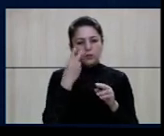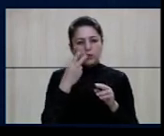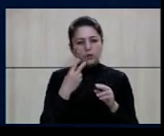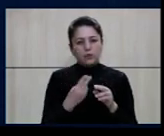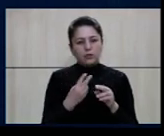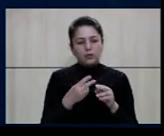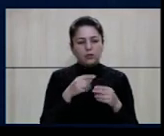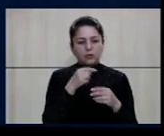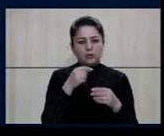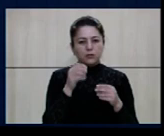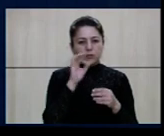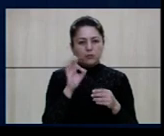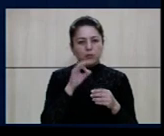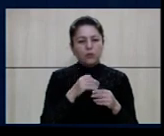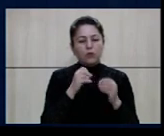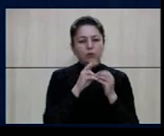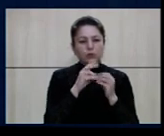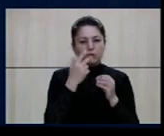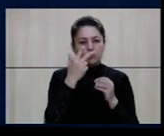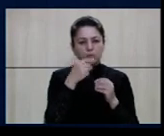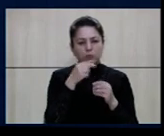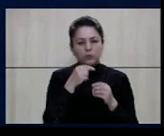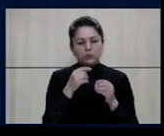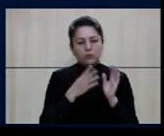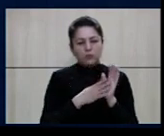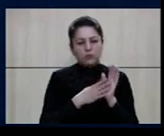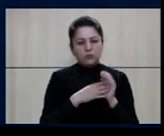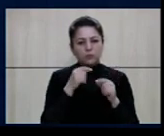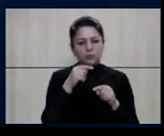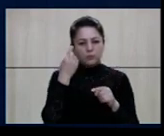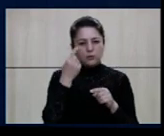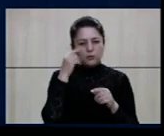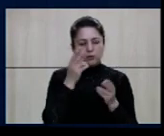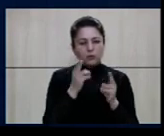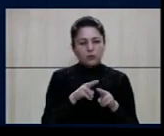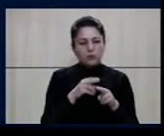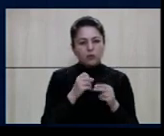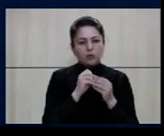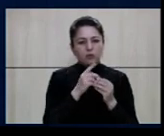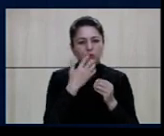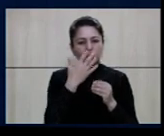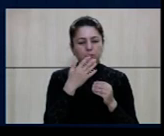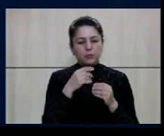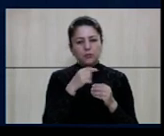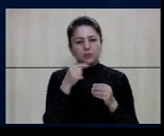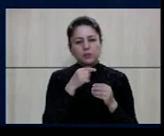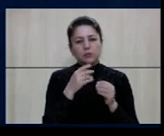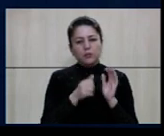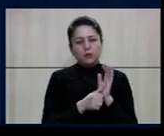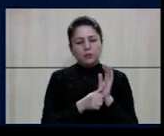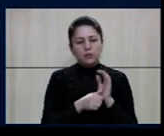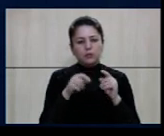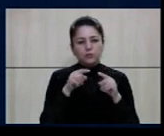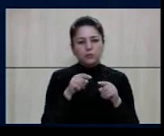ayirsak 0, 12'dan 3 ketsa 9, bu yerda 1 qoldi. 11'dan 5 ketsa 6, unda